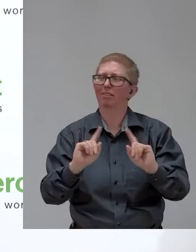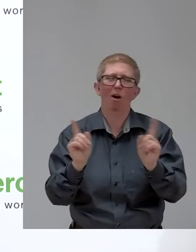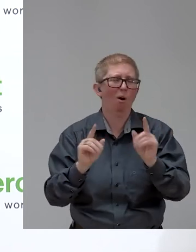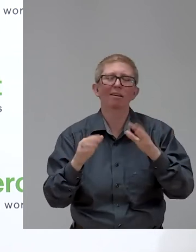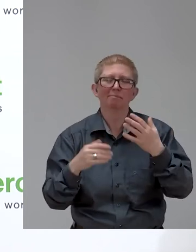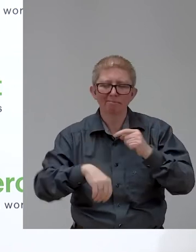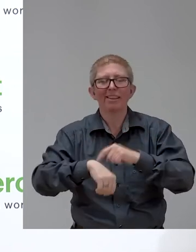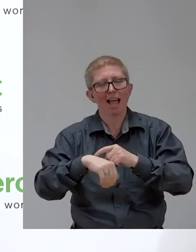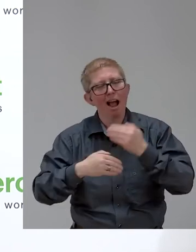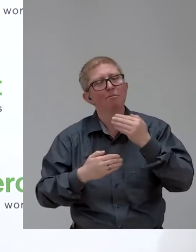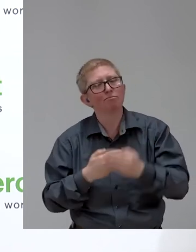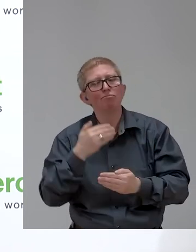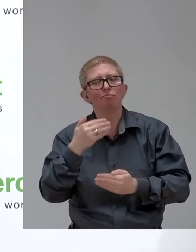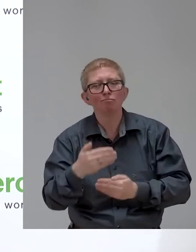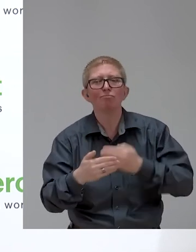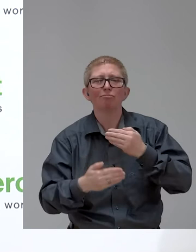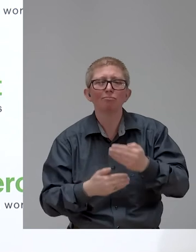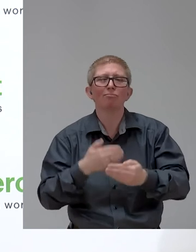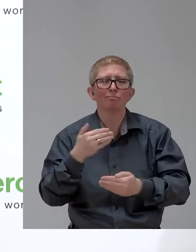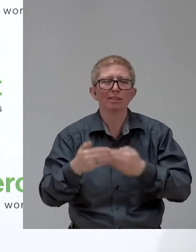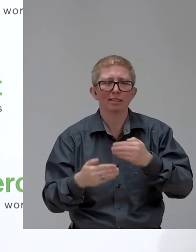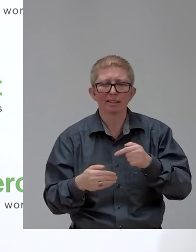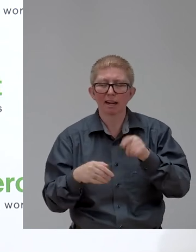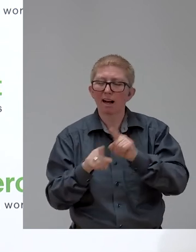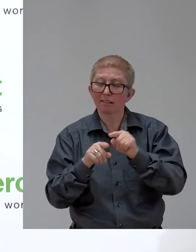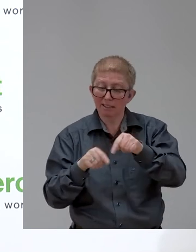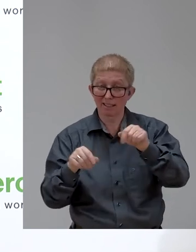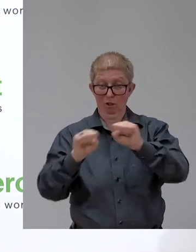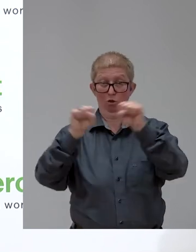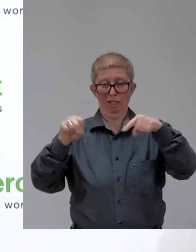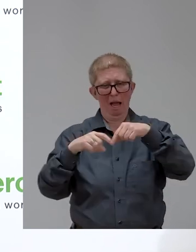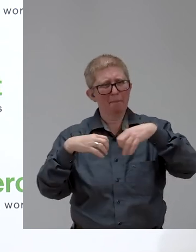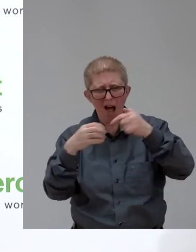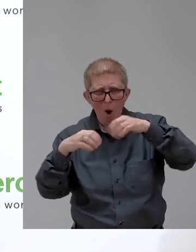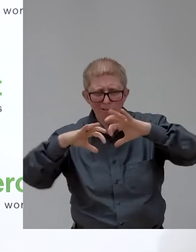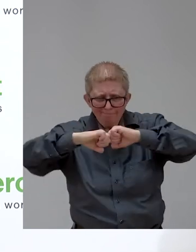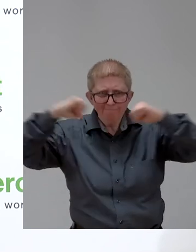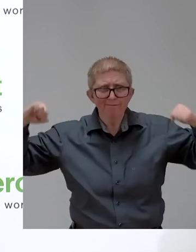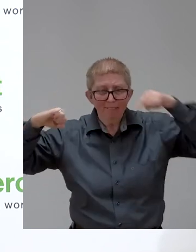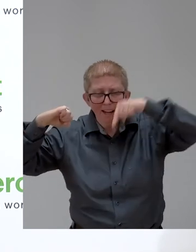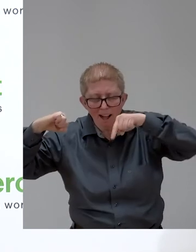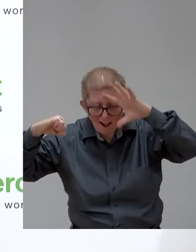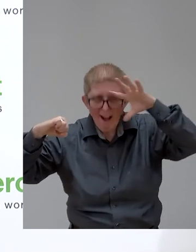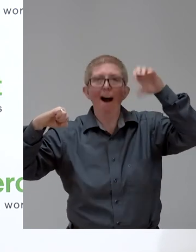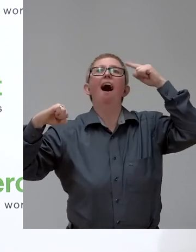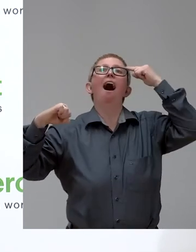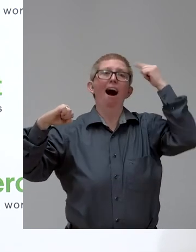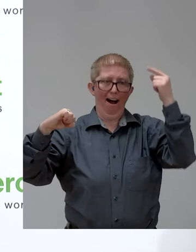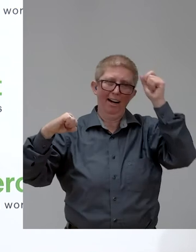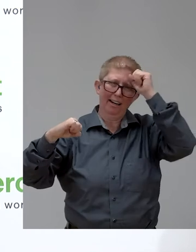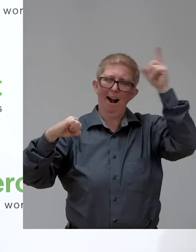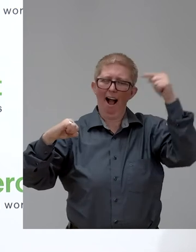the system deeply. So understand the barriers, the leverage points, the rules, the resources in the system.